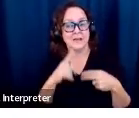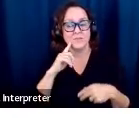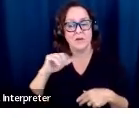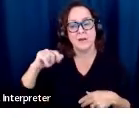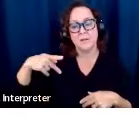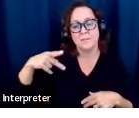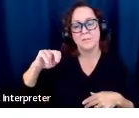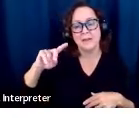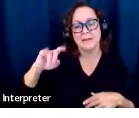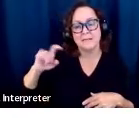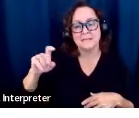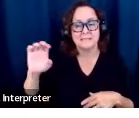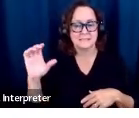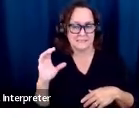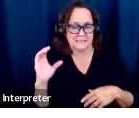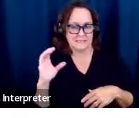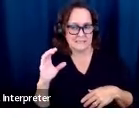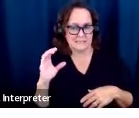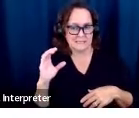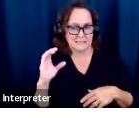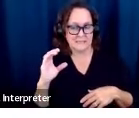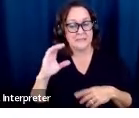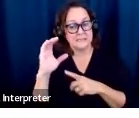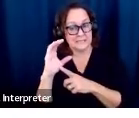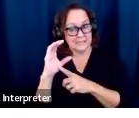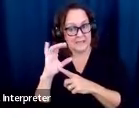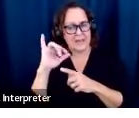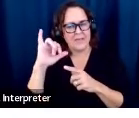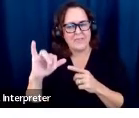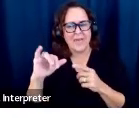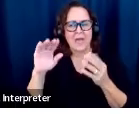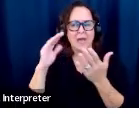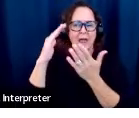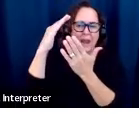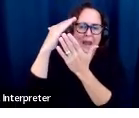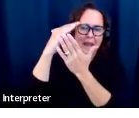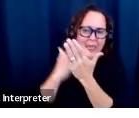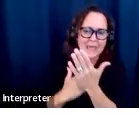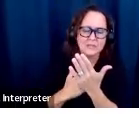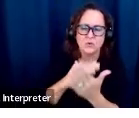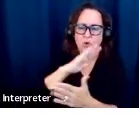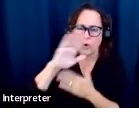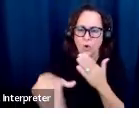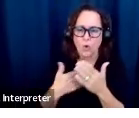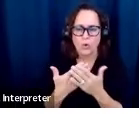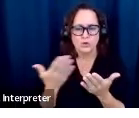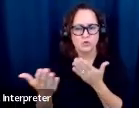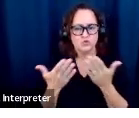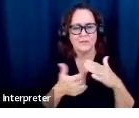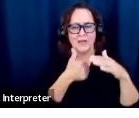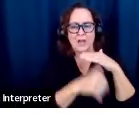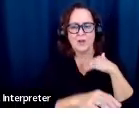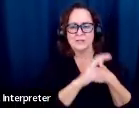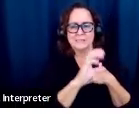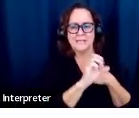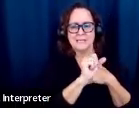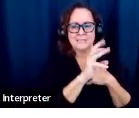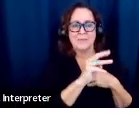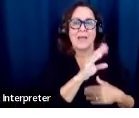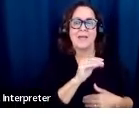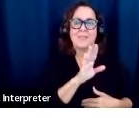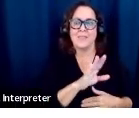C. And now Appendix C of the waiver, it lists out all the services that are included in the CSW and the provider qualifications for